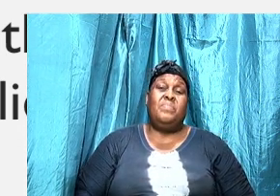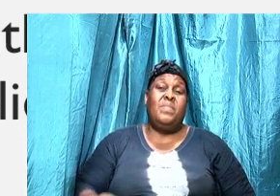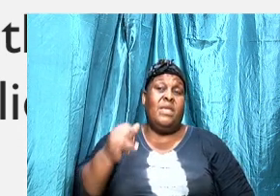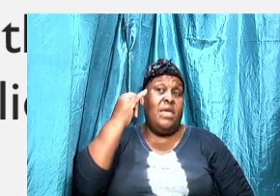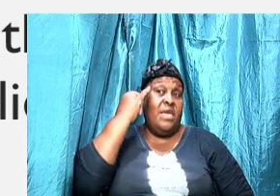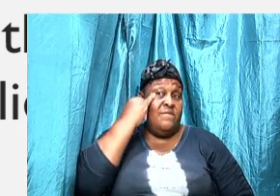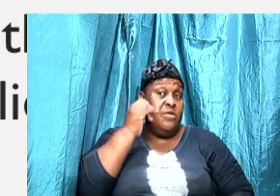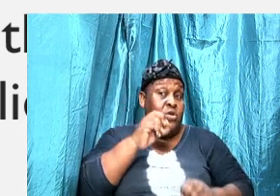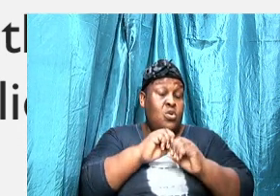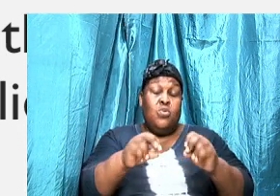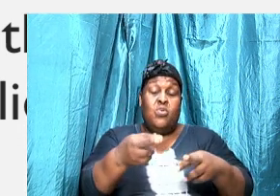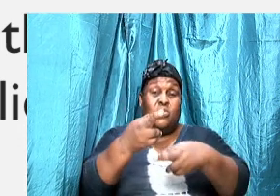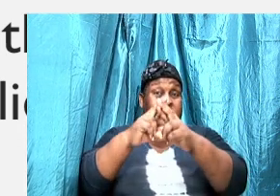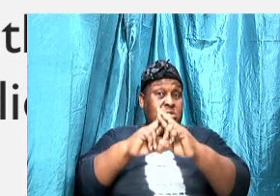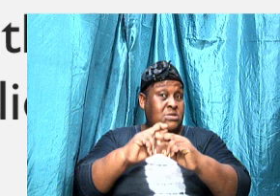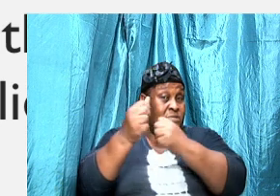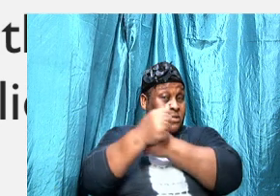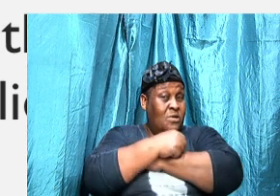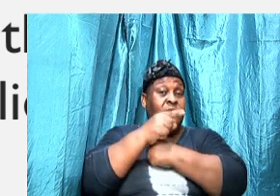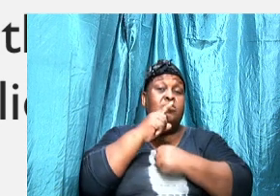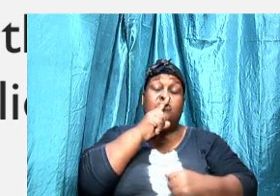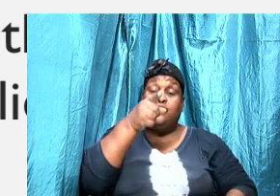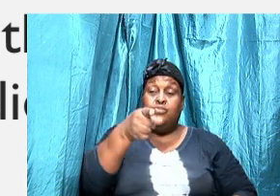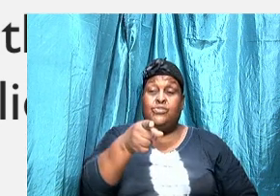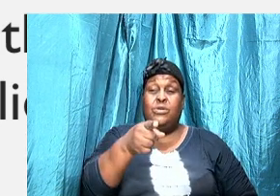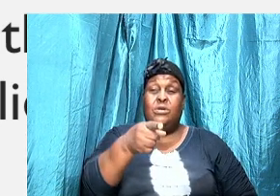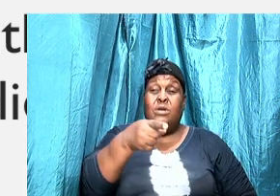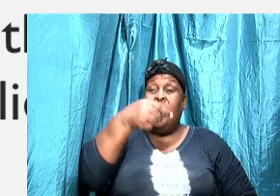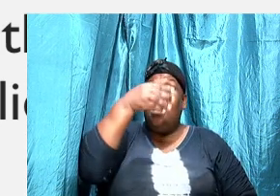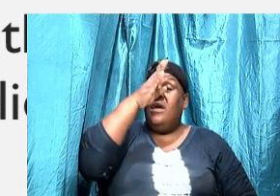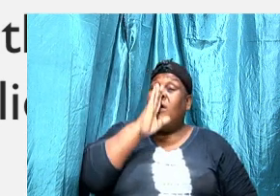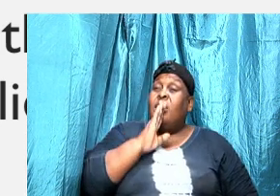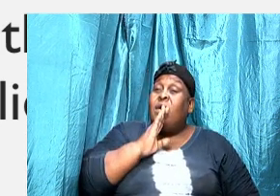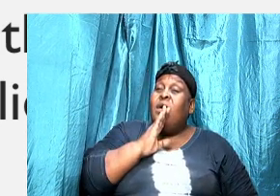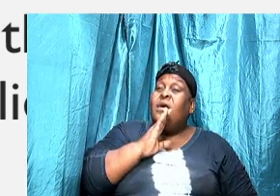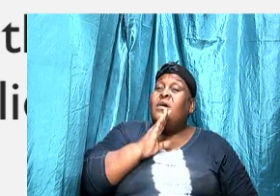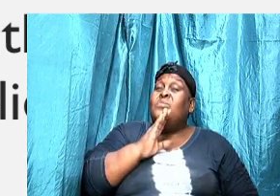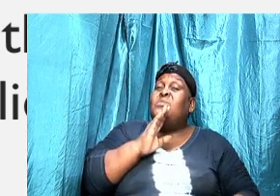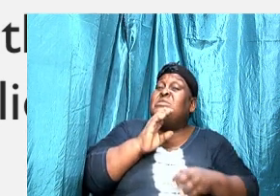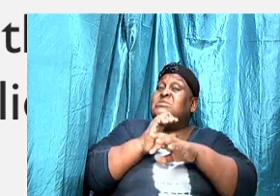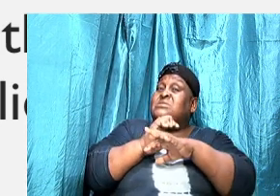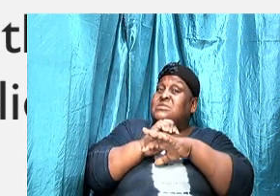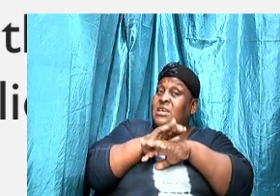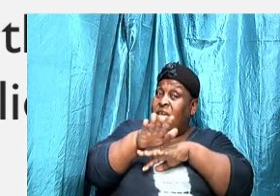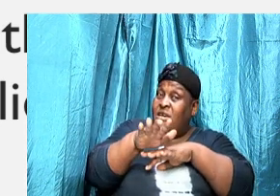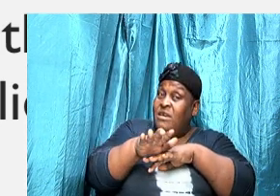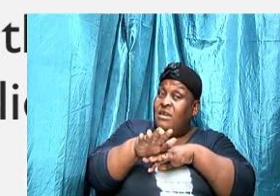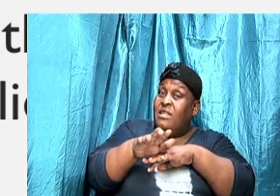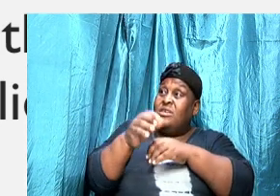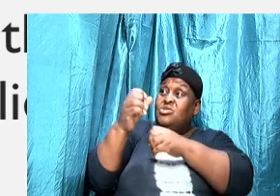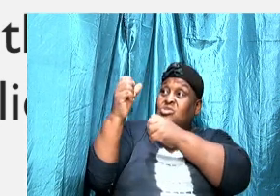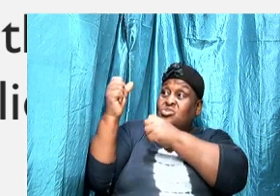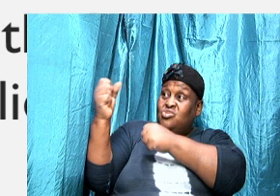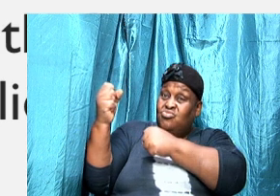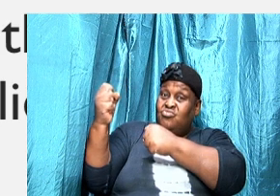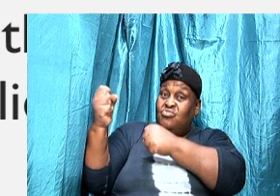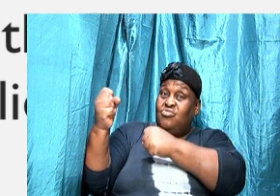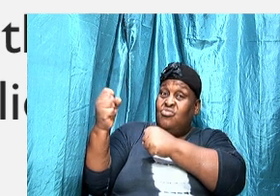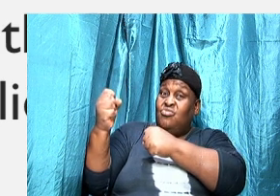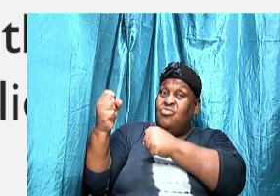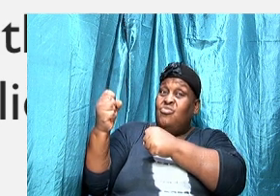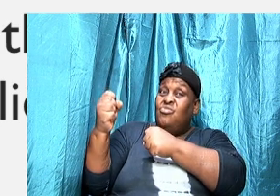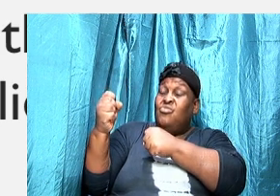the love of the truth, you know, God will send a strong delusion for us to believe a lie. And